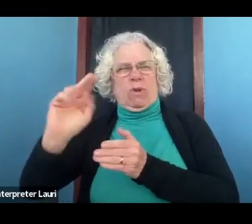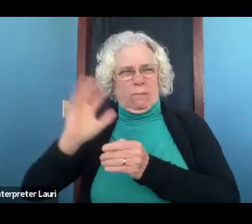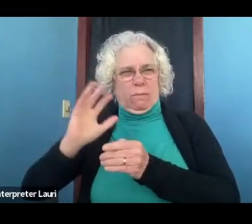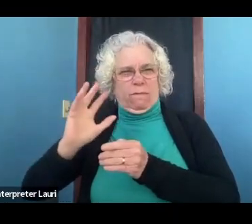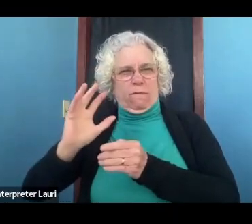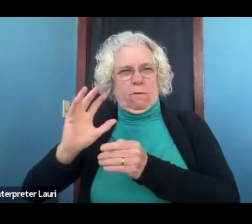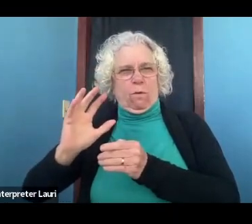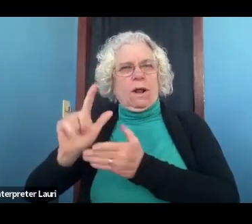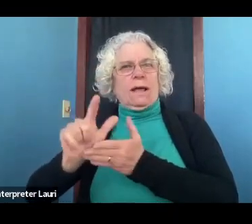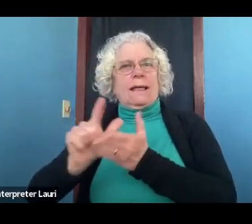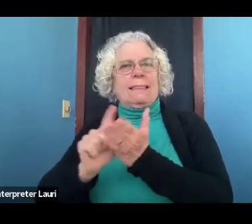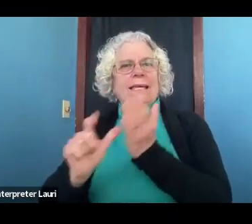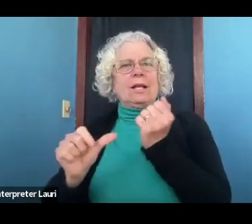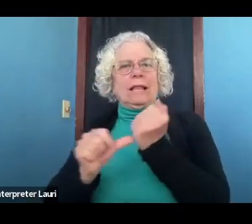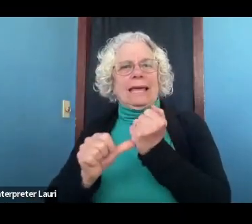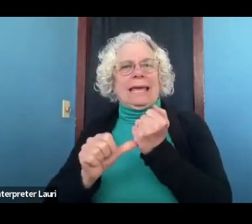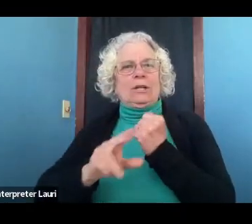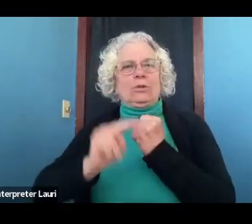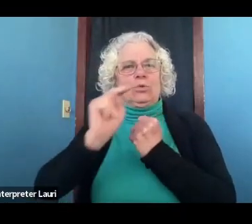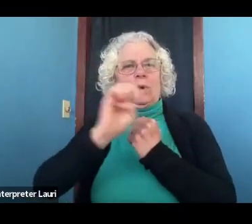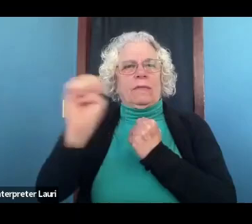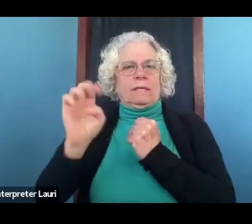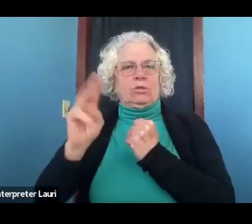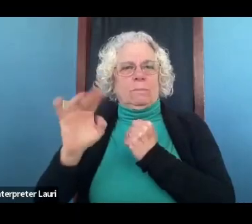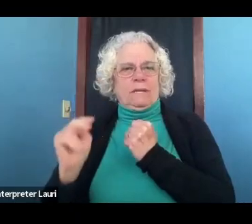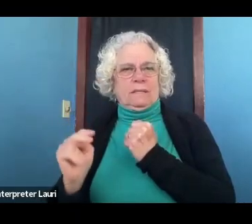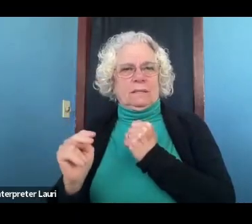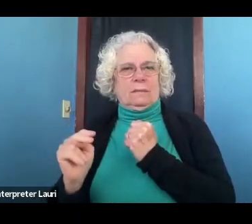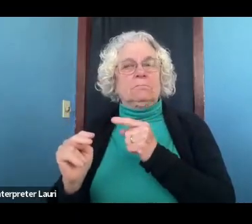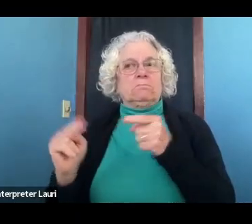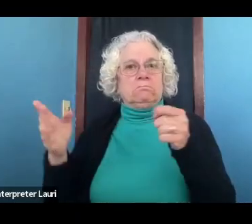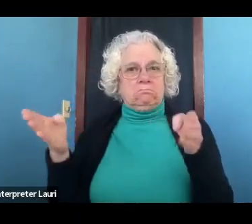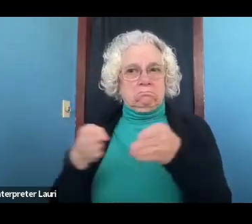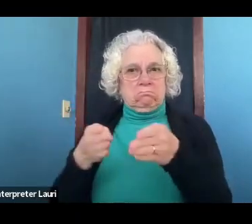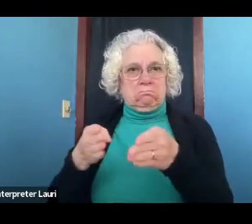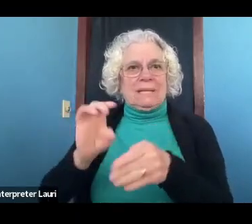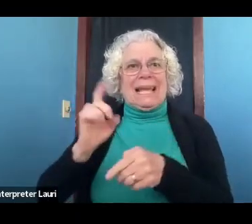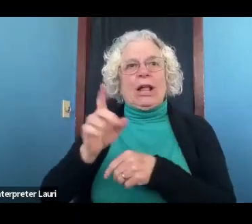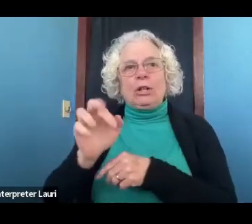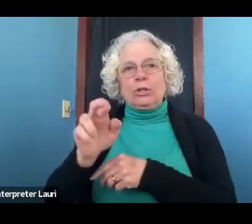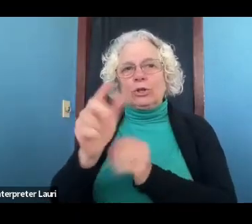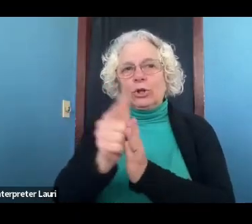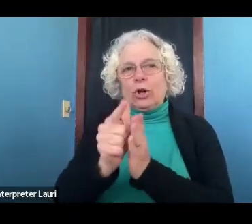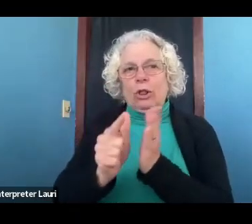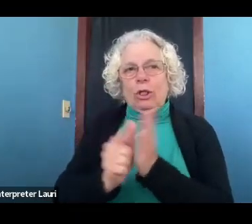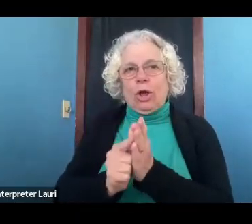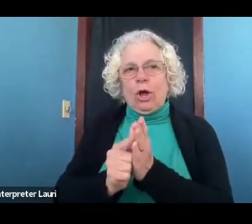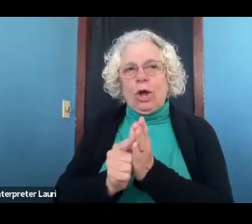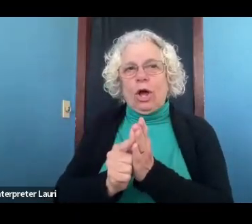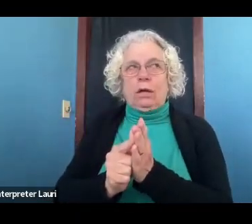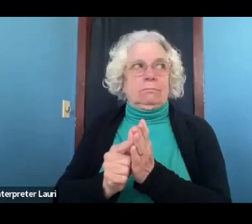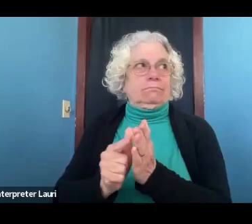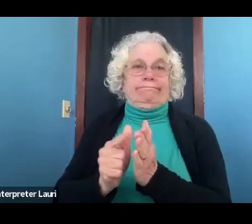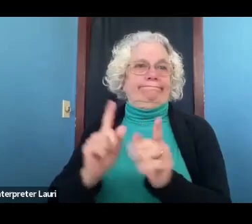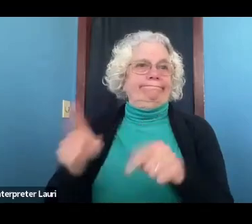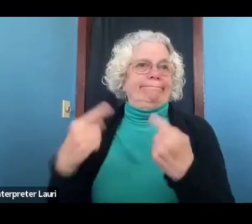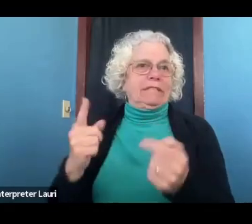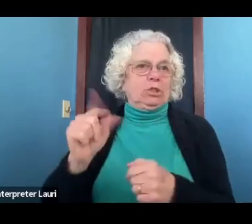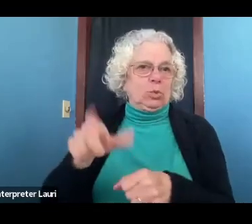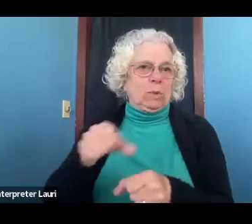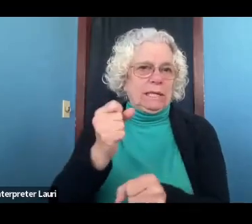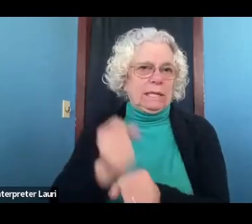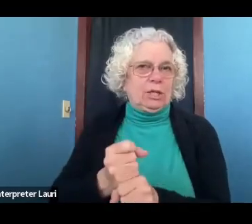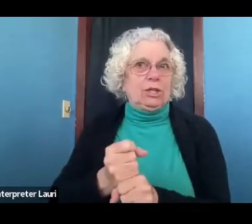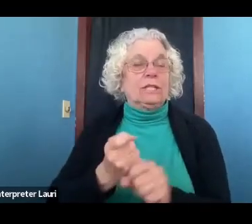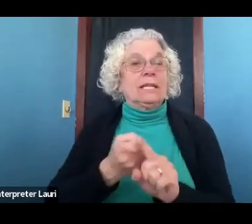Service of Northeastern Minnesota, and specializes in elder law and has for 20 plus years. She graduated